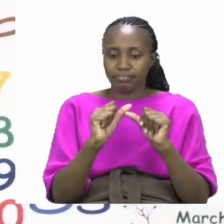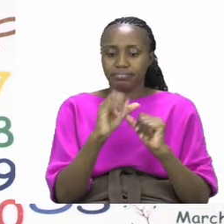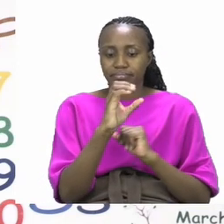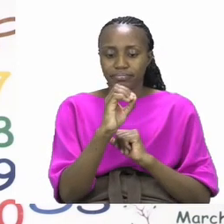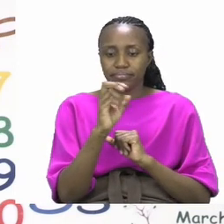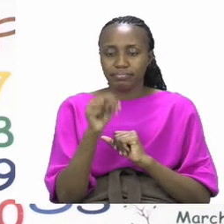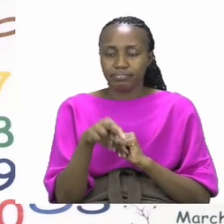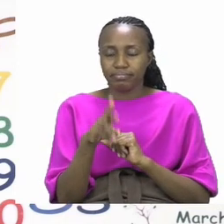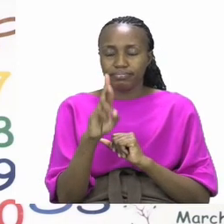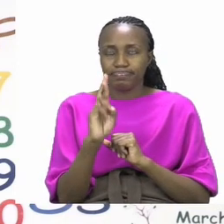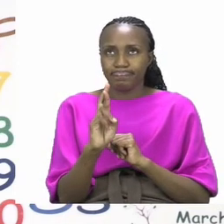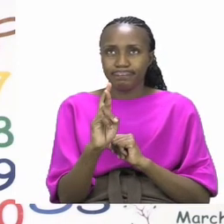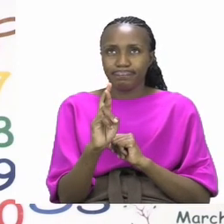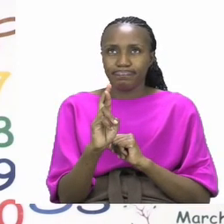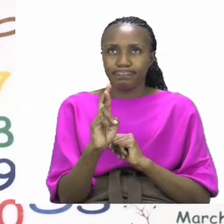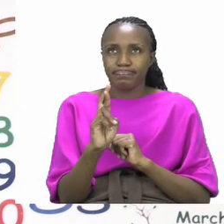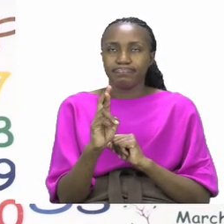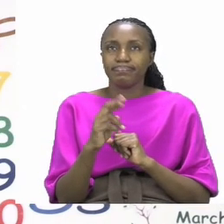have an O,